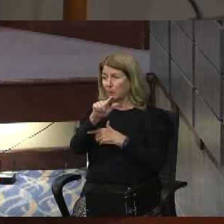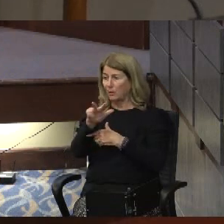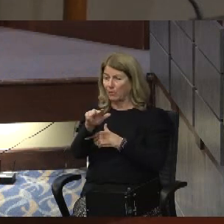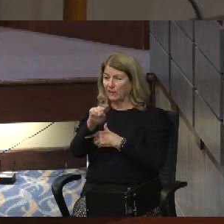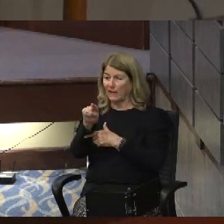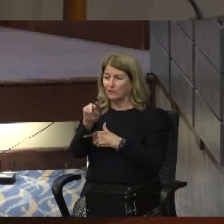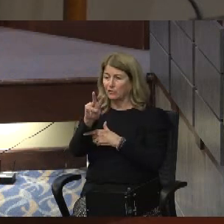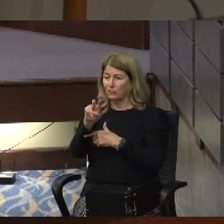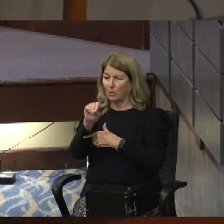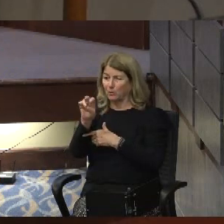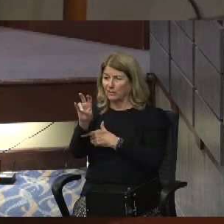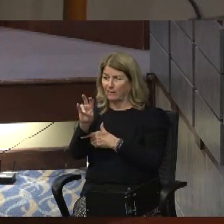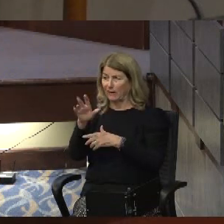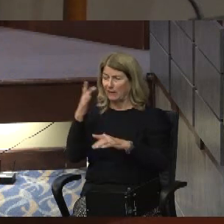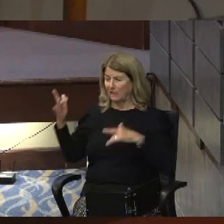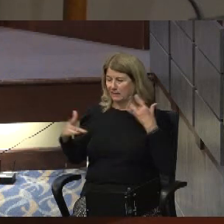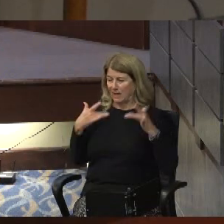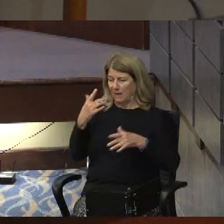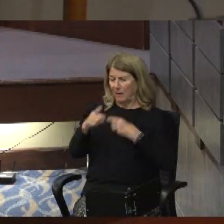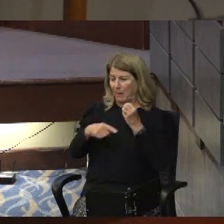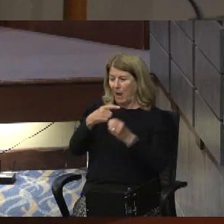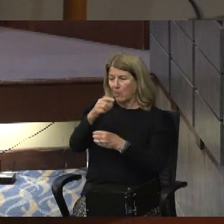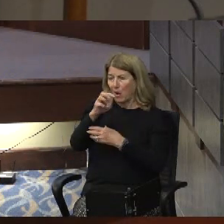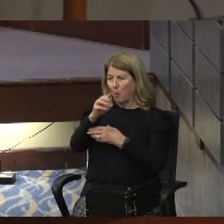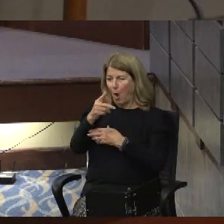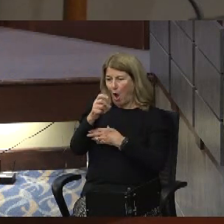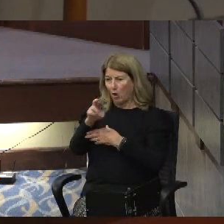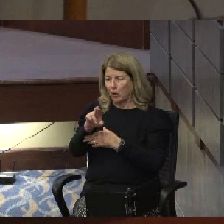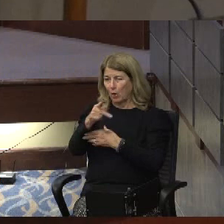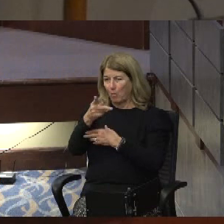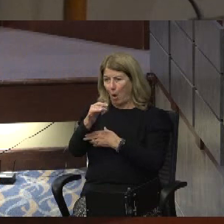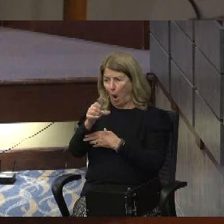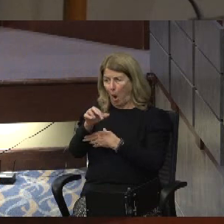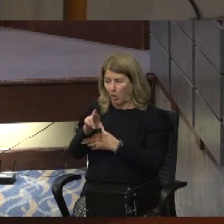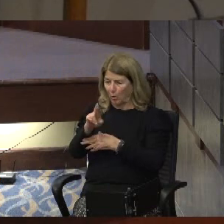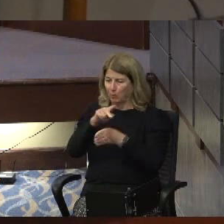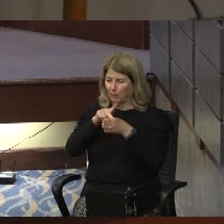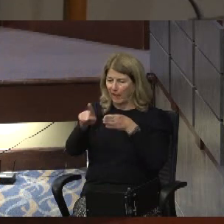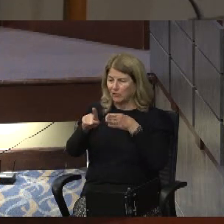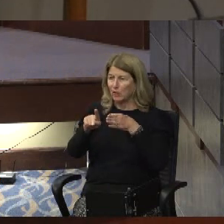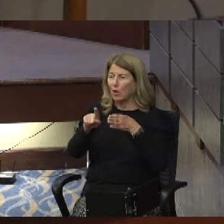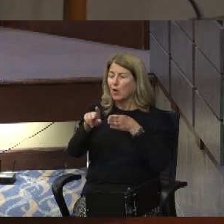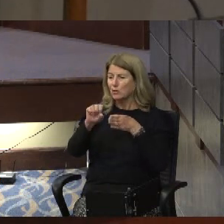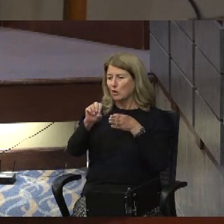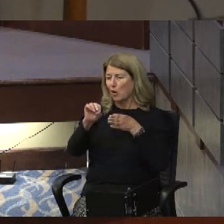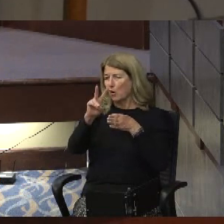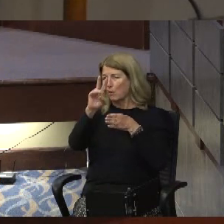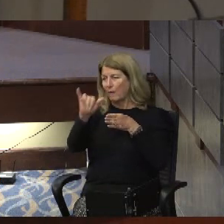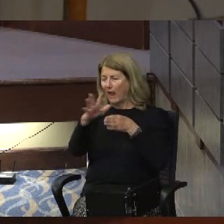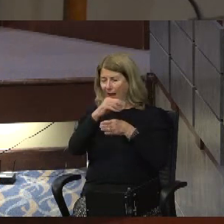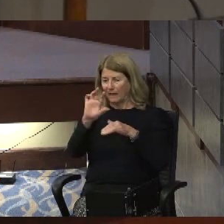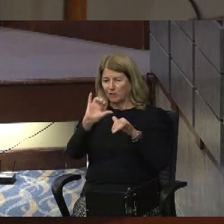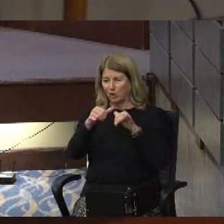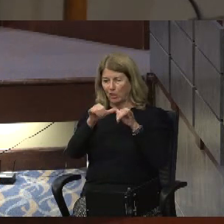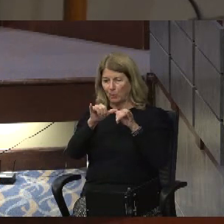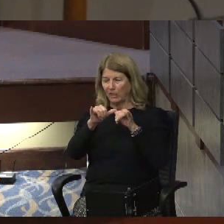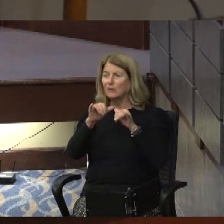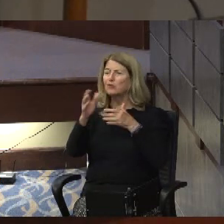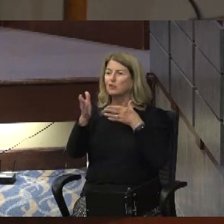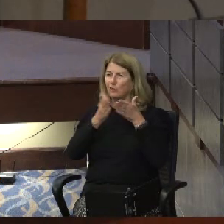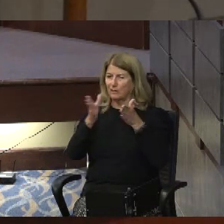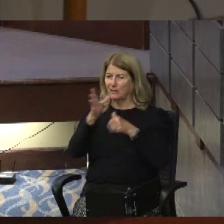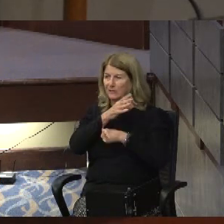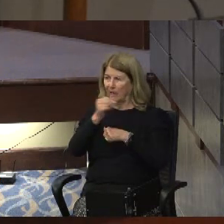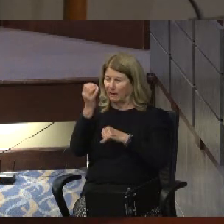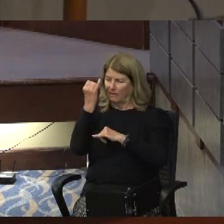2023-207, excited about Walker Partners taking on professional surveying and civil engineering services, including final design, bidding services,